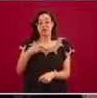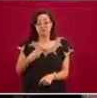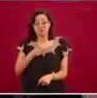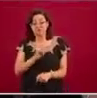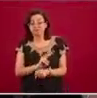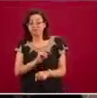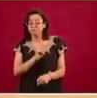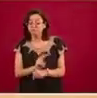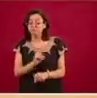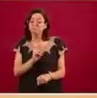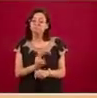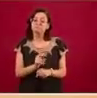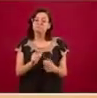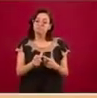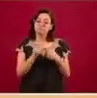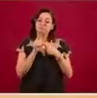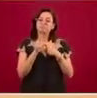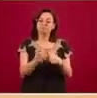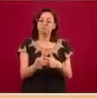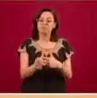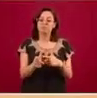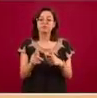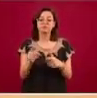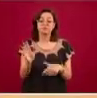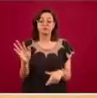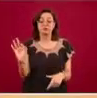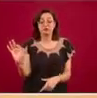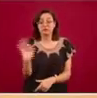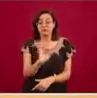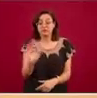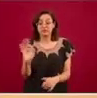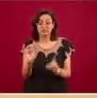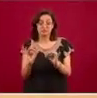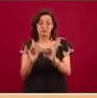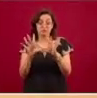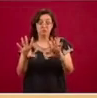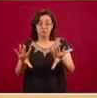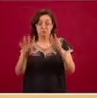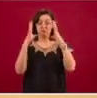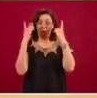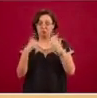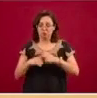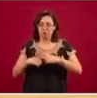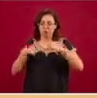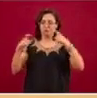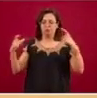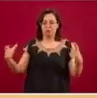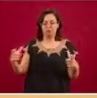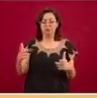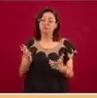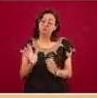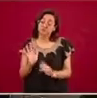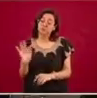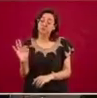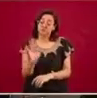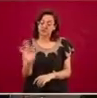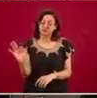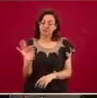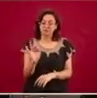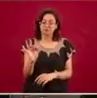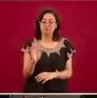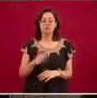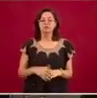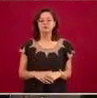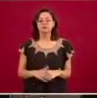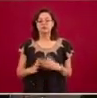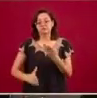or an increase in this tendency, but this is something that we will continue to monitor, because it is always a possibility that